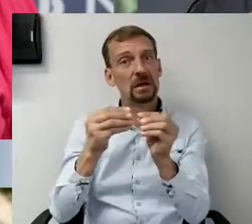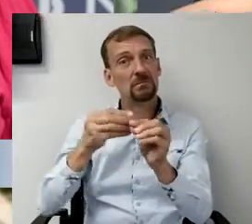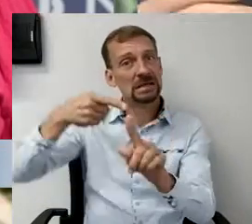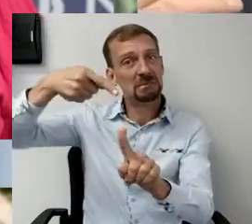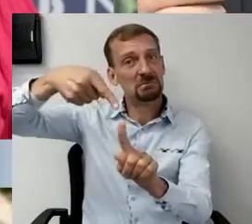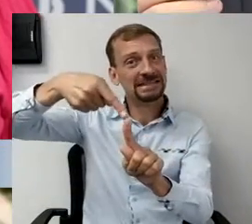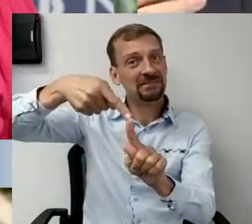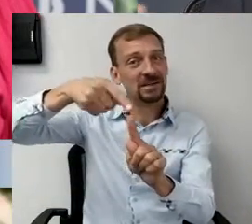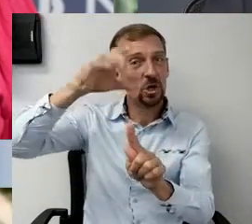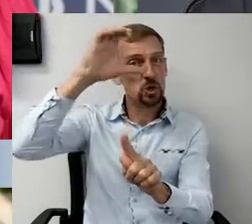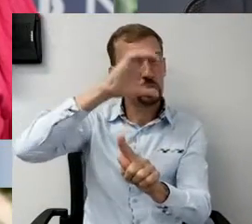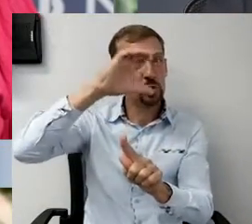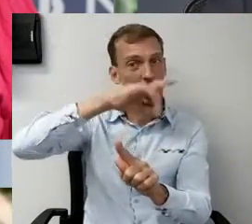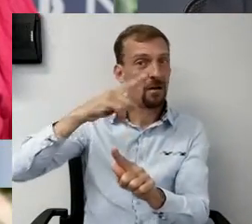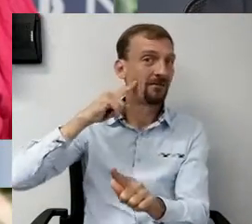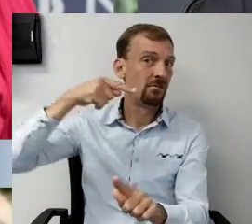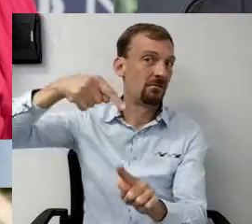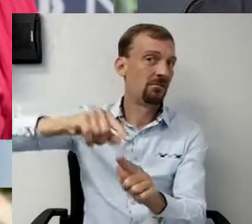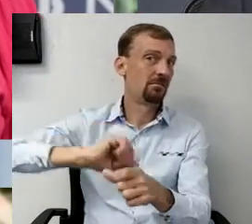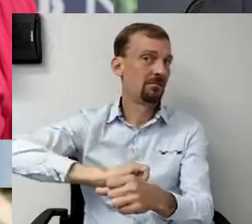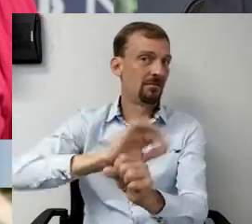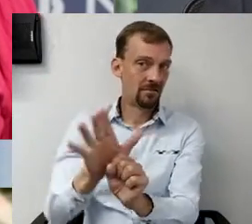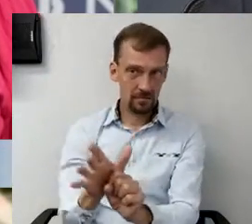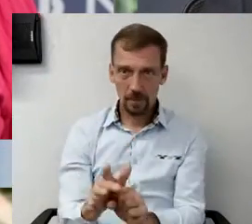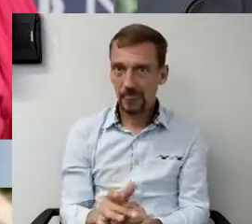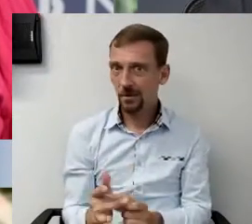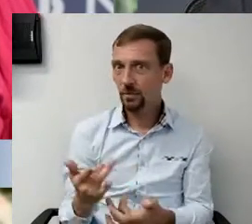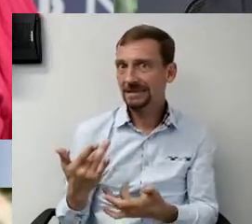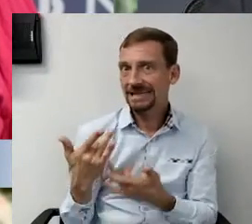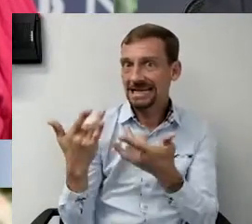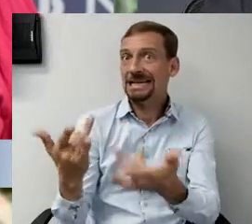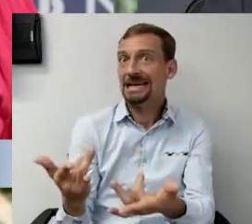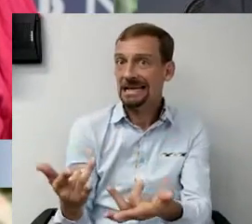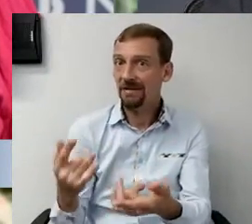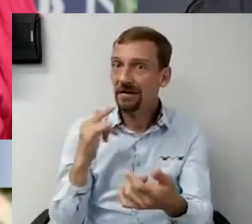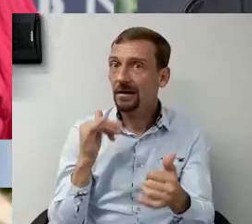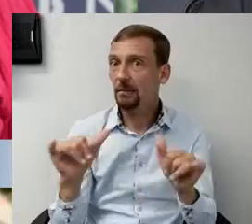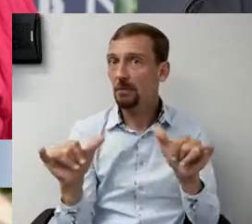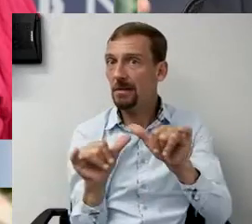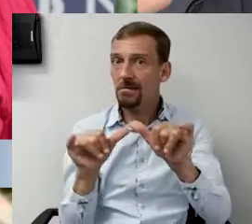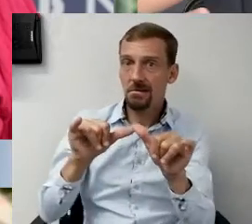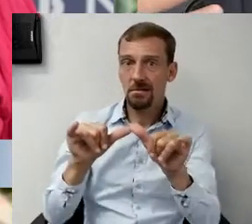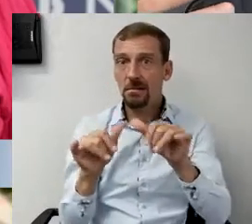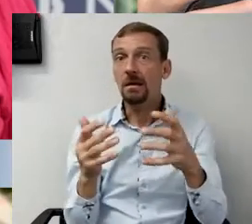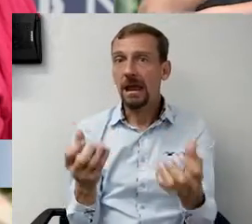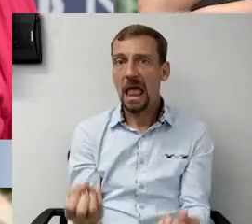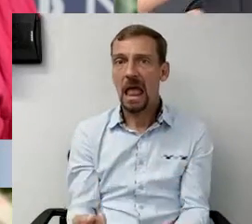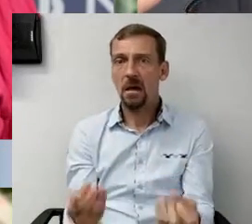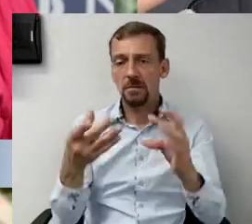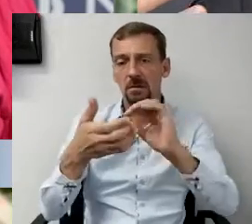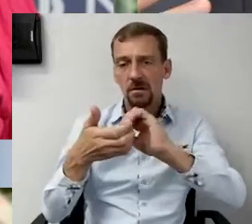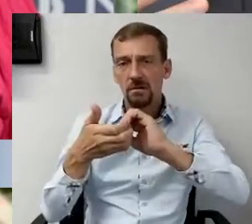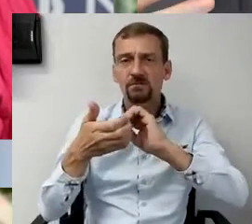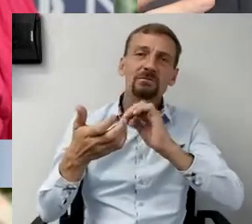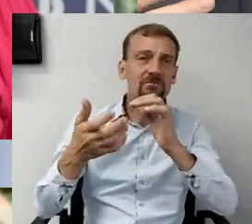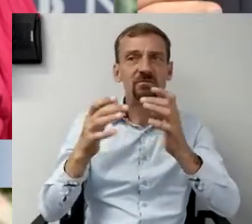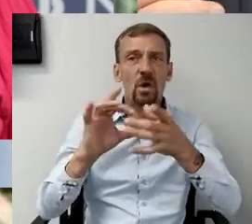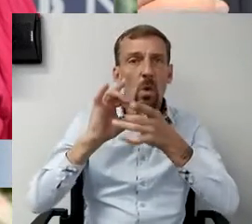specific. So sensitivity measures the correlation of